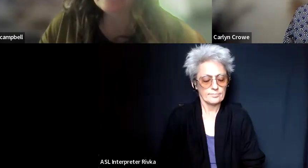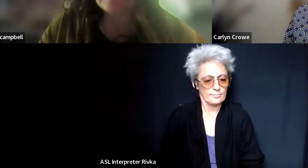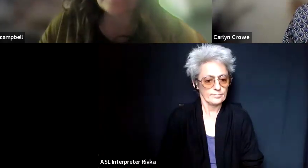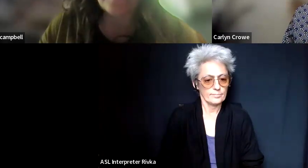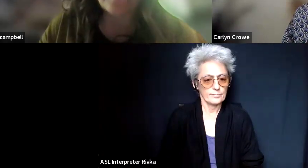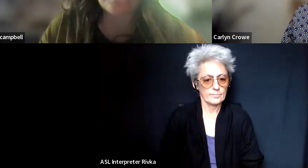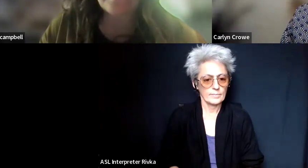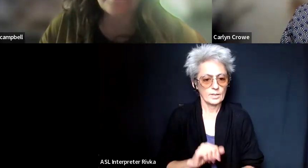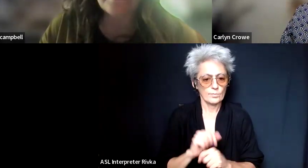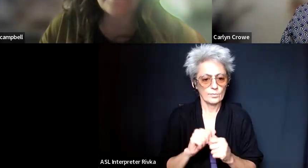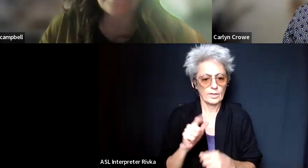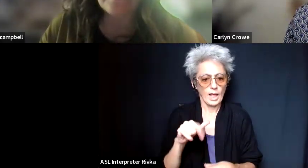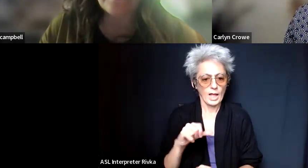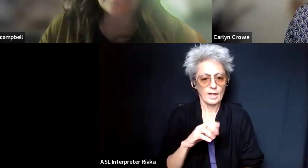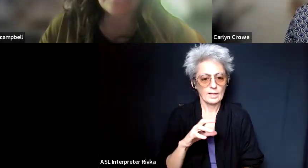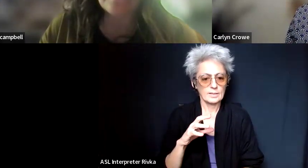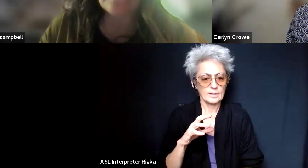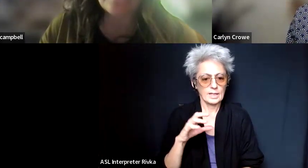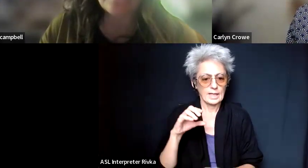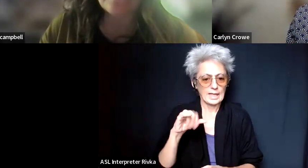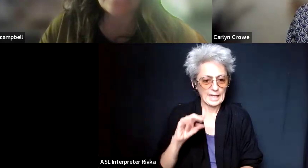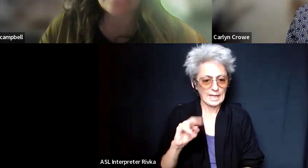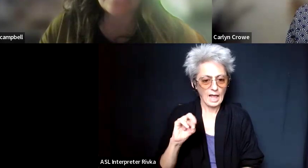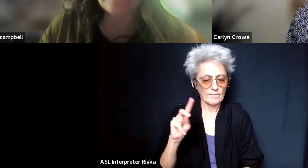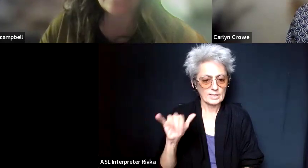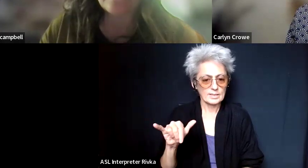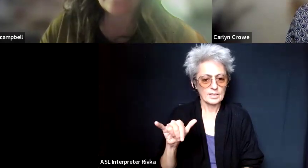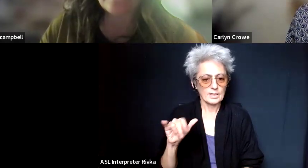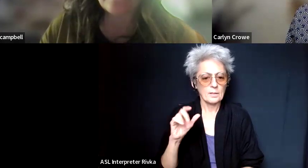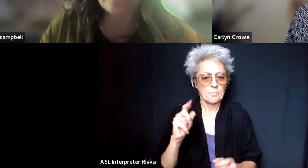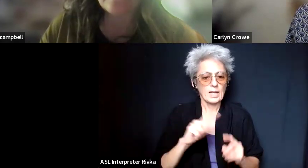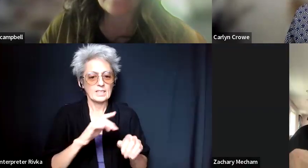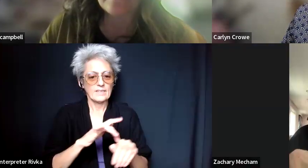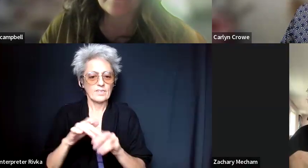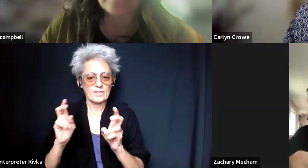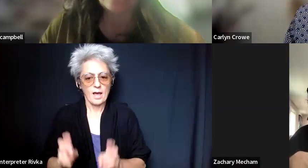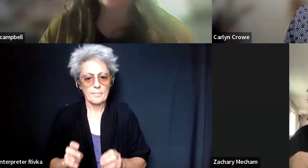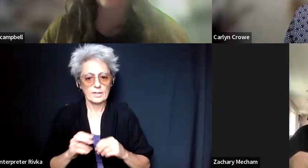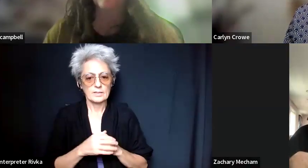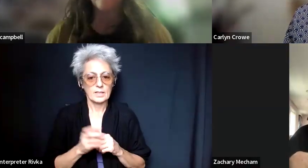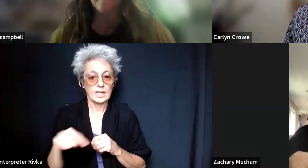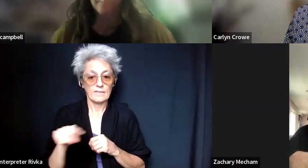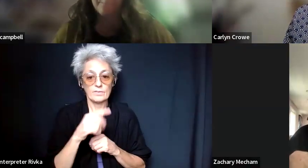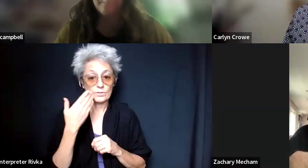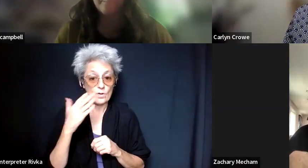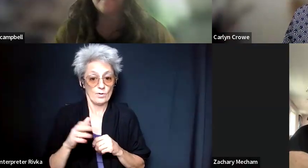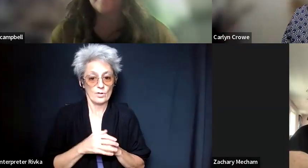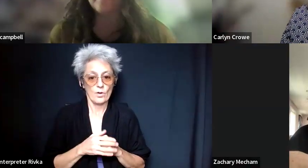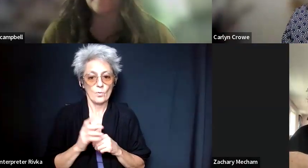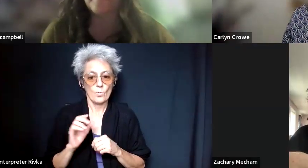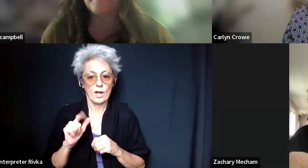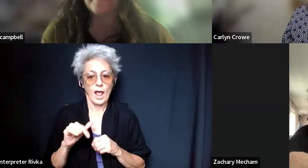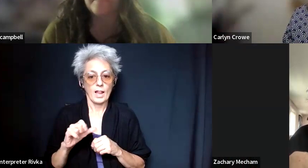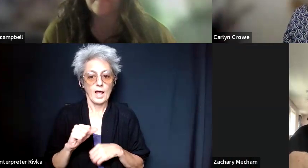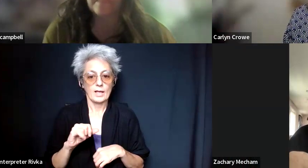working with Allies and Advocacy on a lot of different things. But for those of you who don't know what Allies and